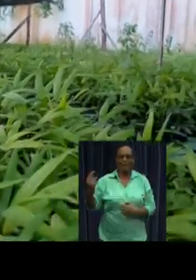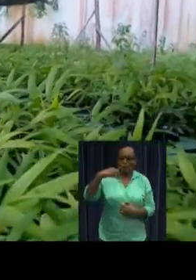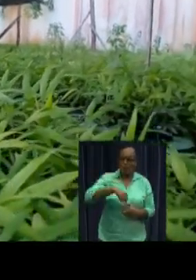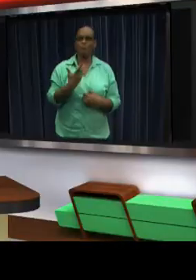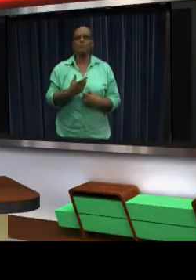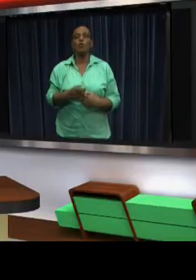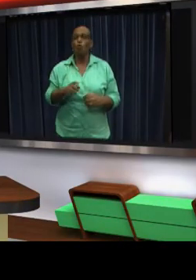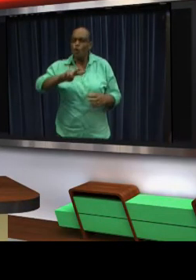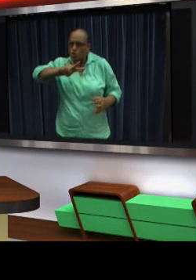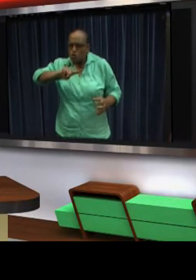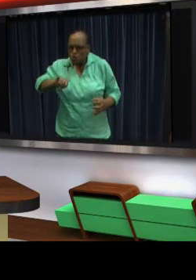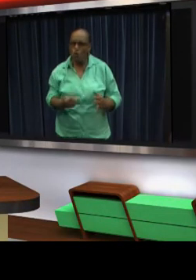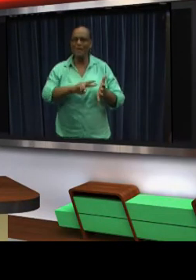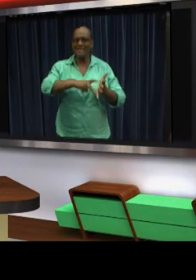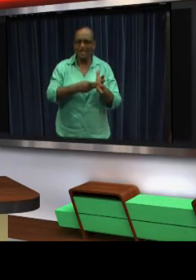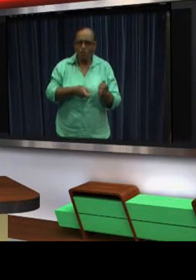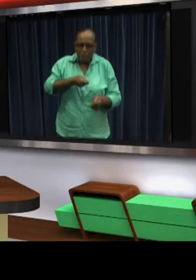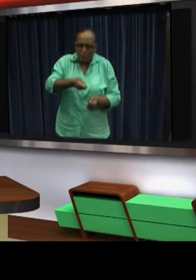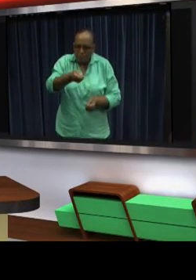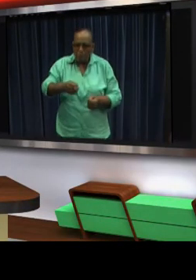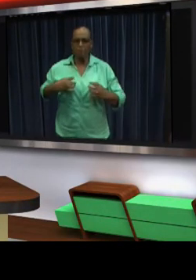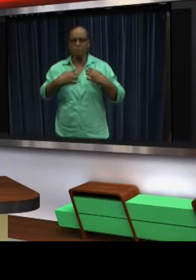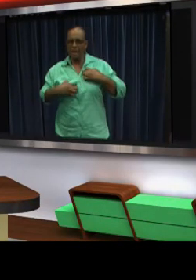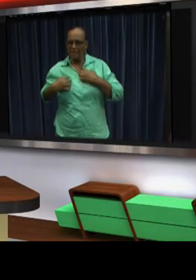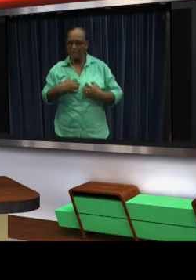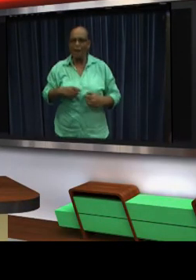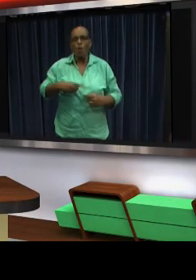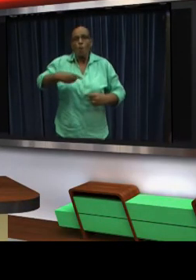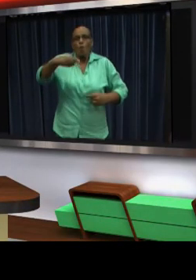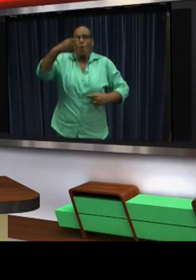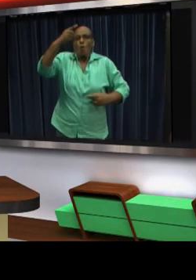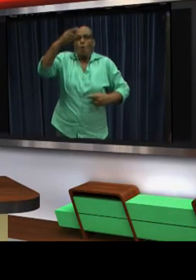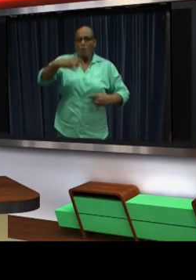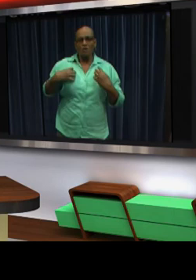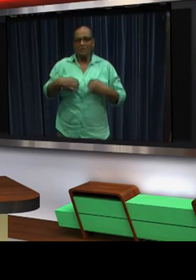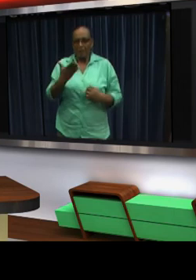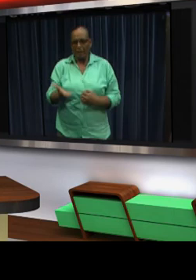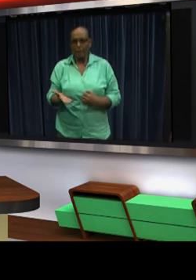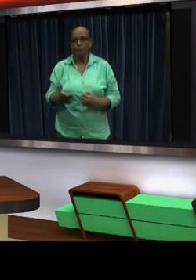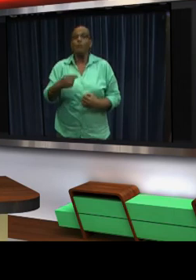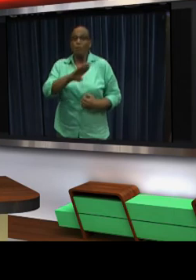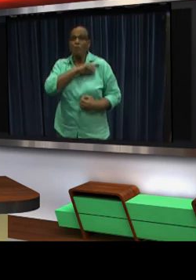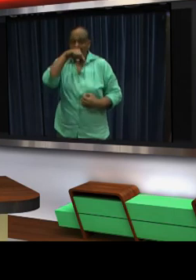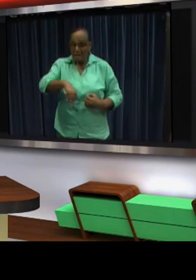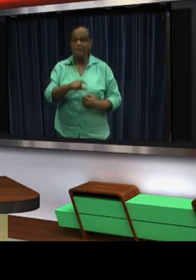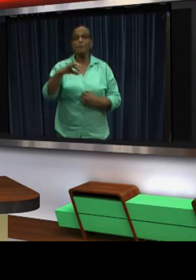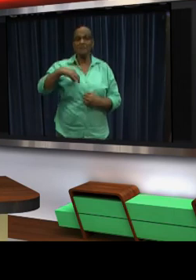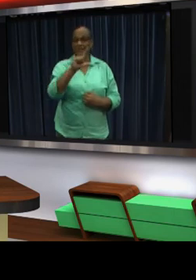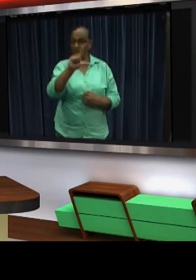Fund. This project is carried out with the cooperation of the Food and Agriculture